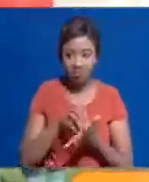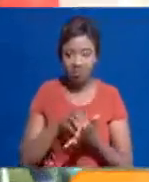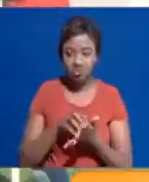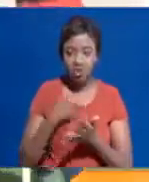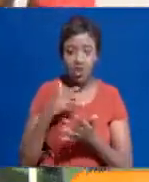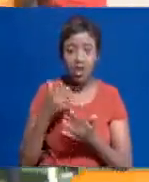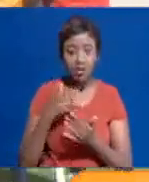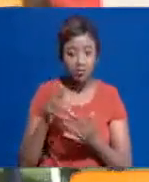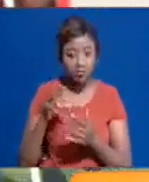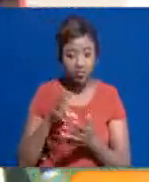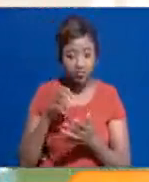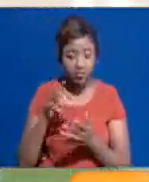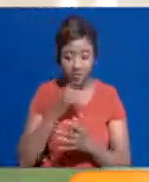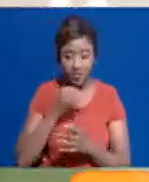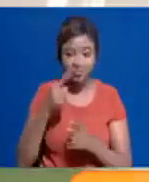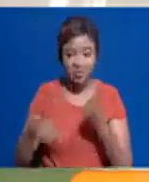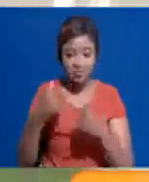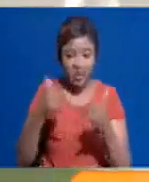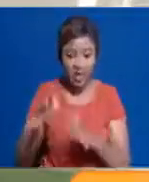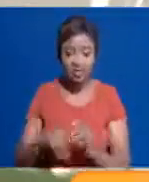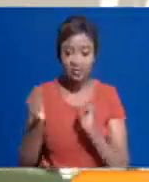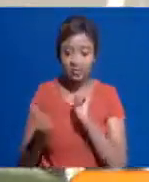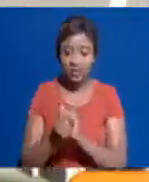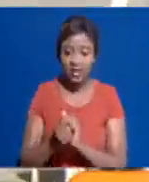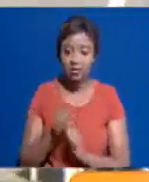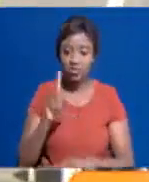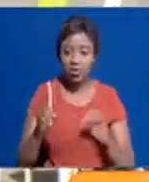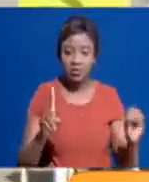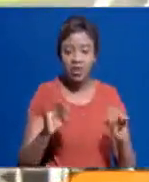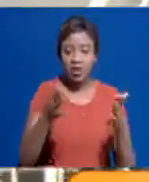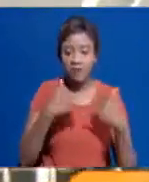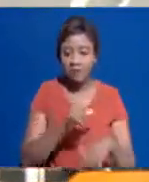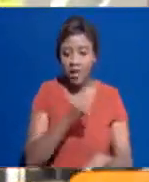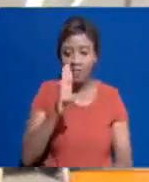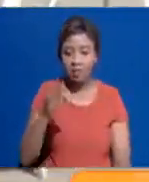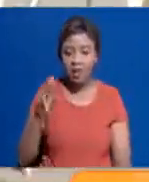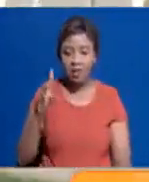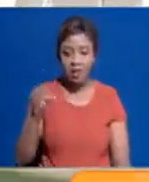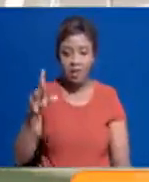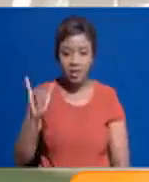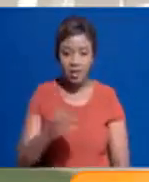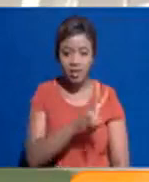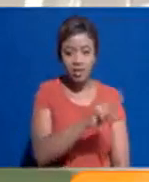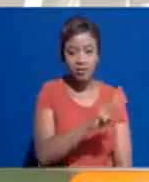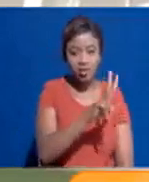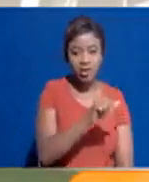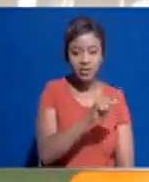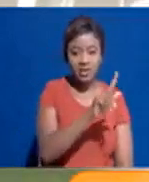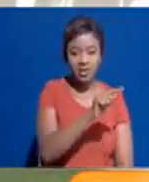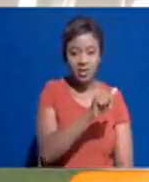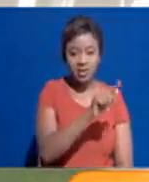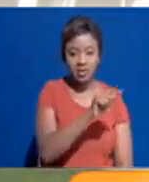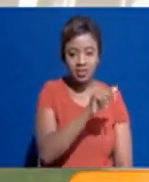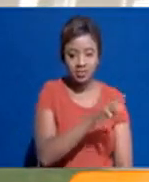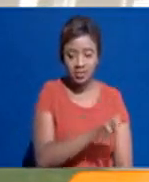players. In the other FKF matches, Bandari picked up a 2-0 win against Mwatate United, while Kariobangi